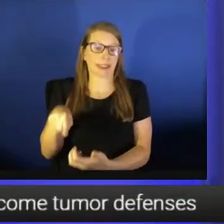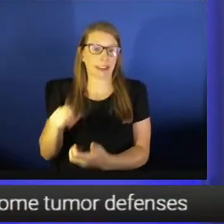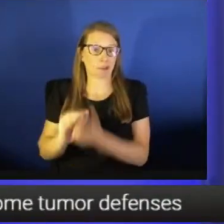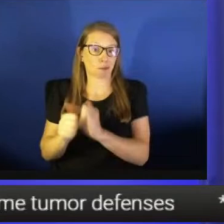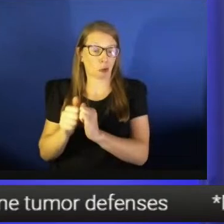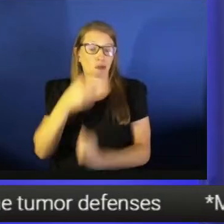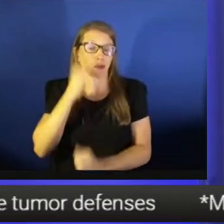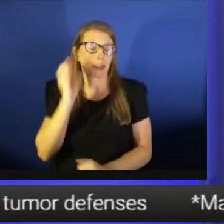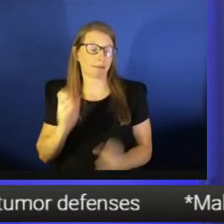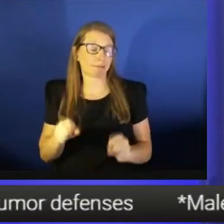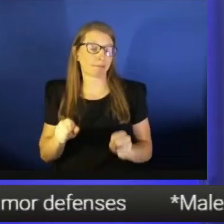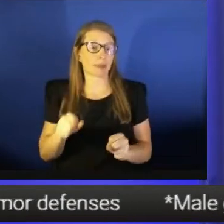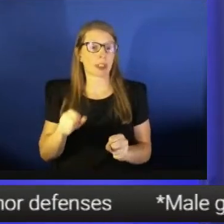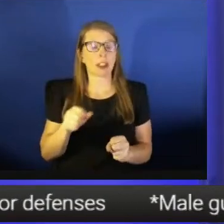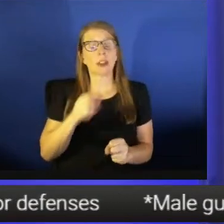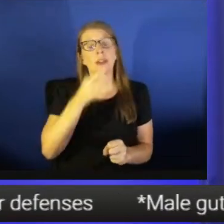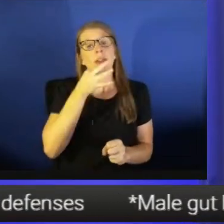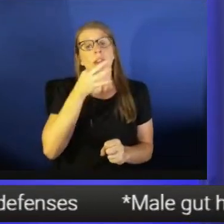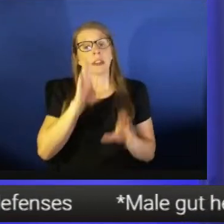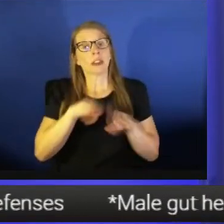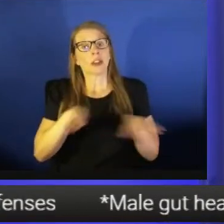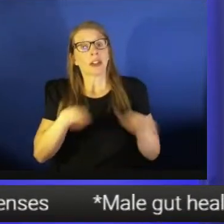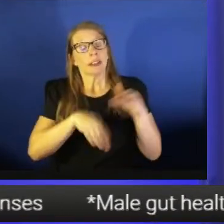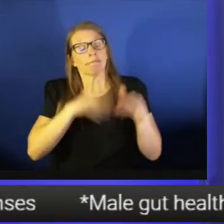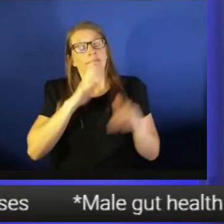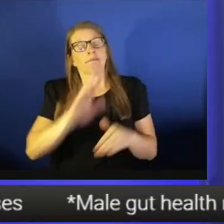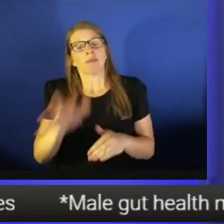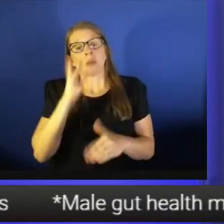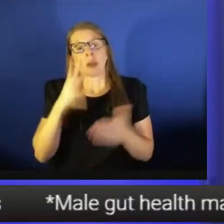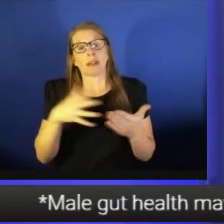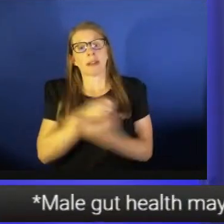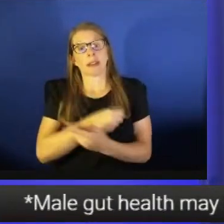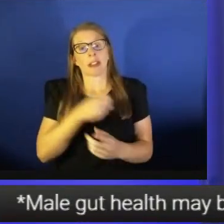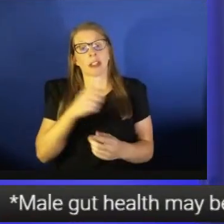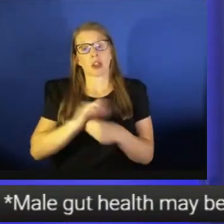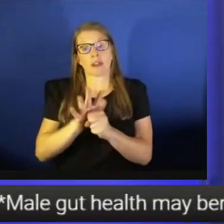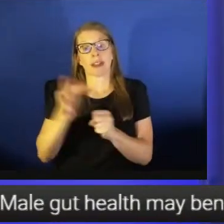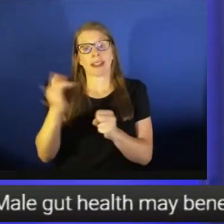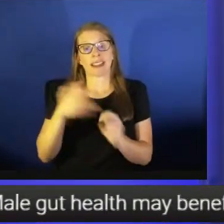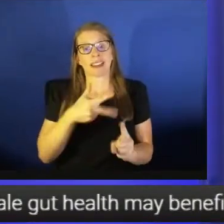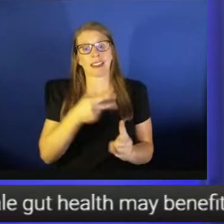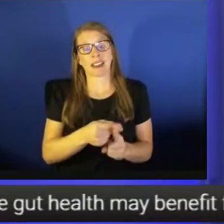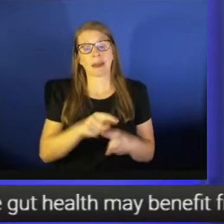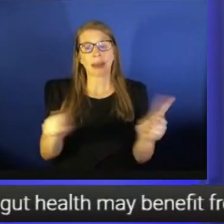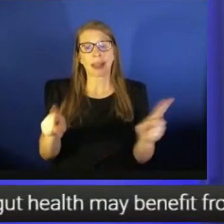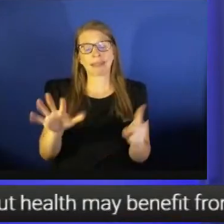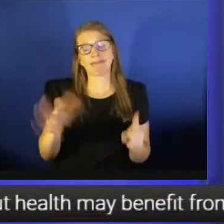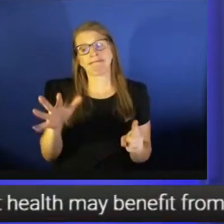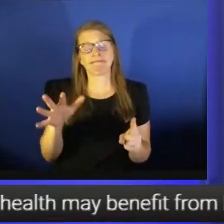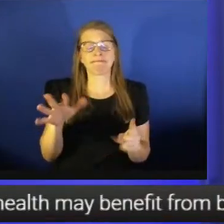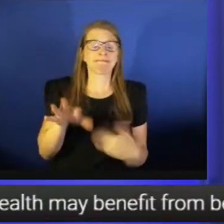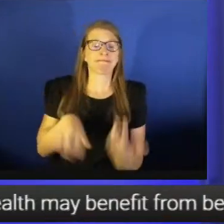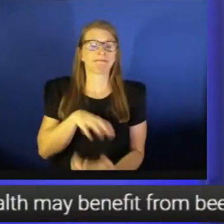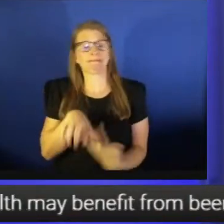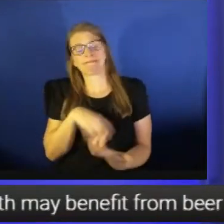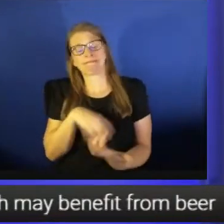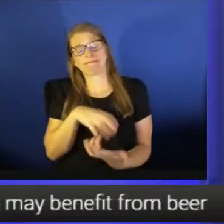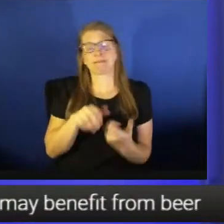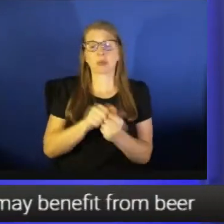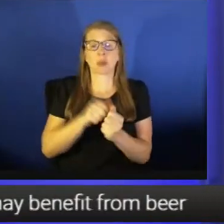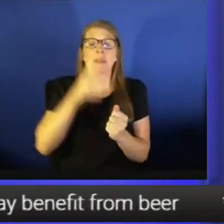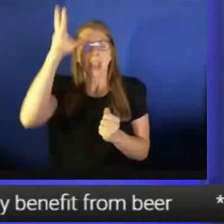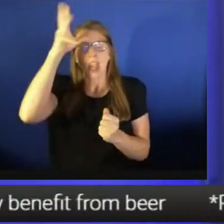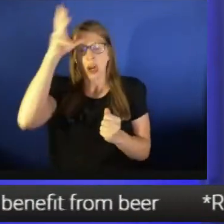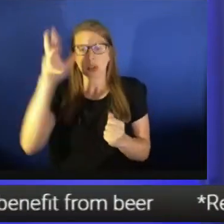kids under the age of 5 will be able to get their COVID-19 vaccine. But kind of a mixed bag on if parents will take their kids in